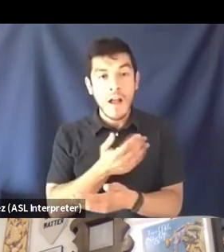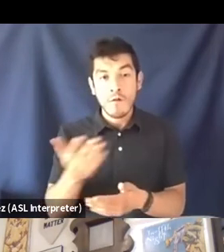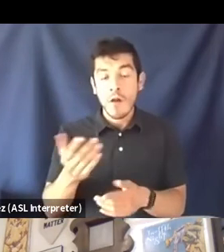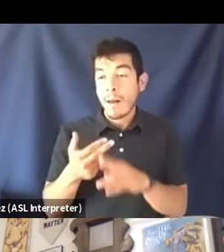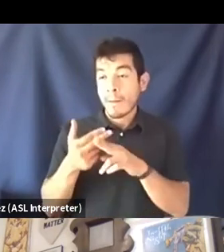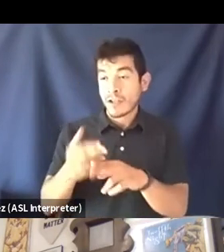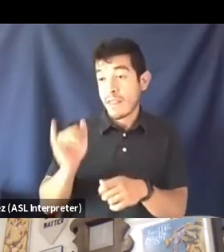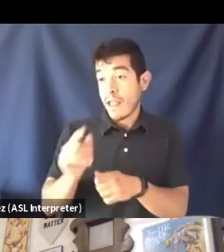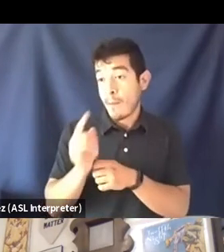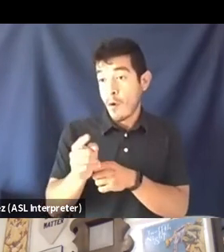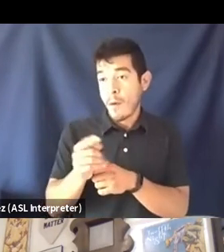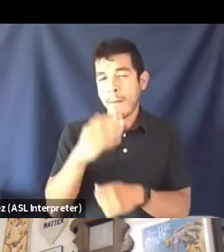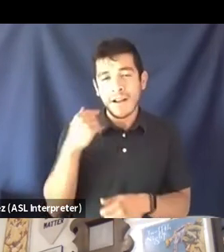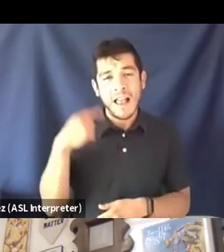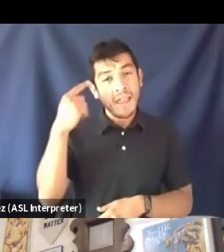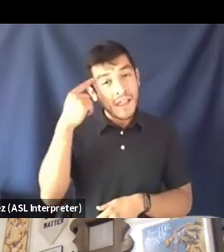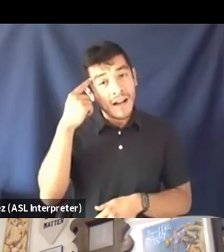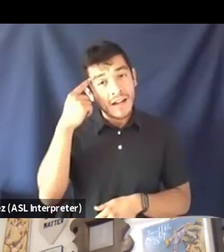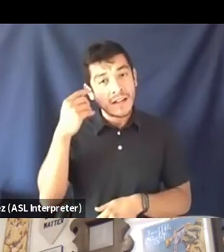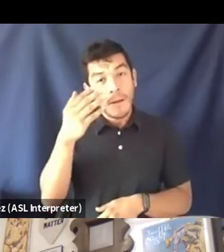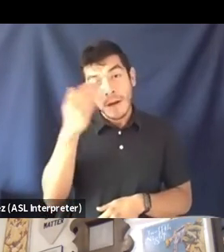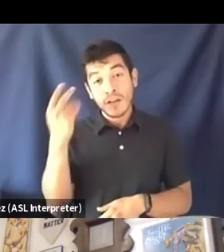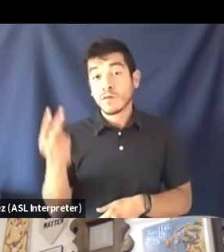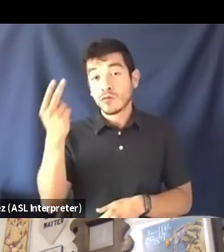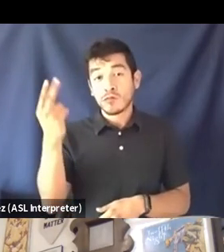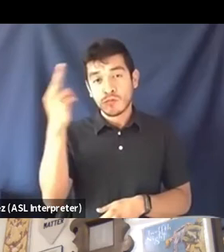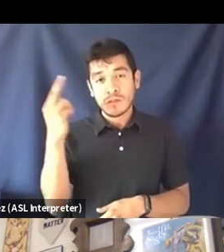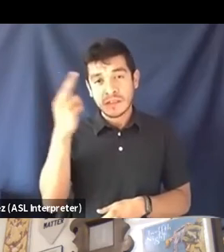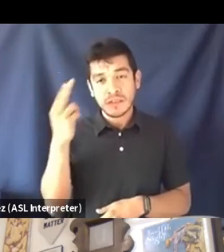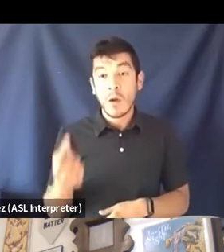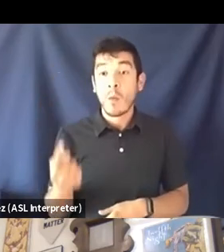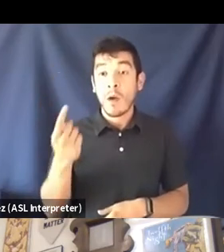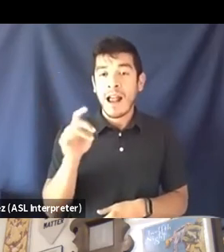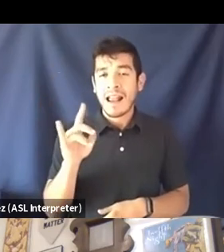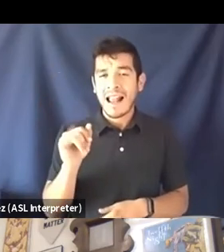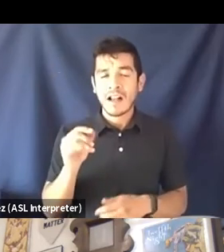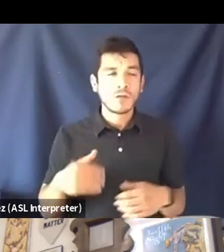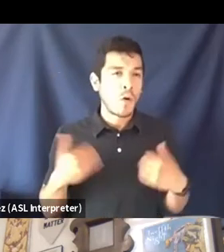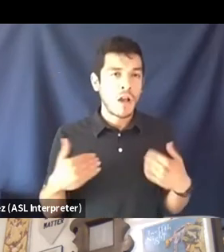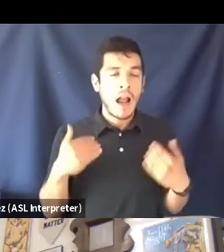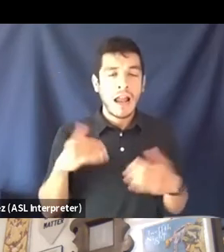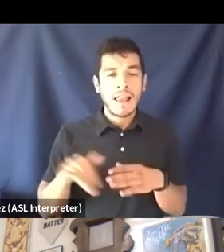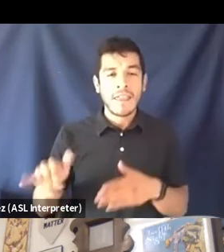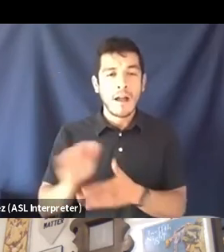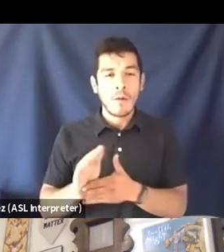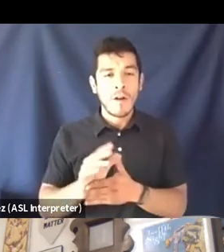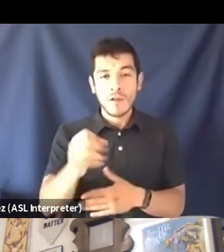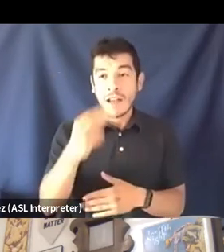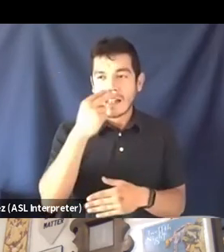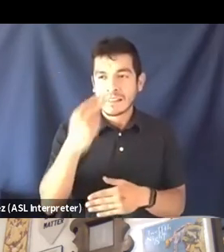And I think it's because you can, for two reasons. One, Kelly's so young in that footage. And so you